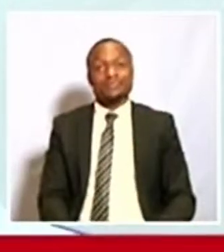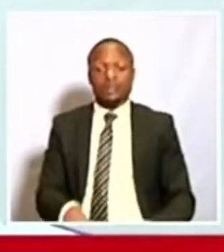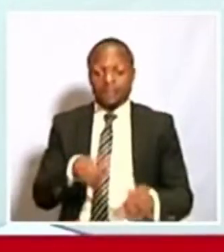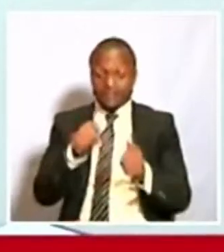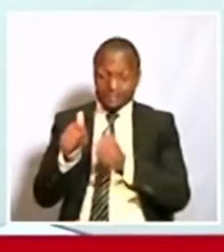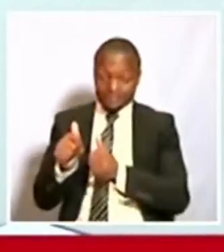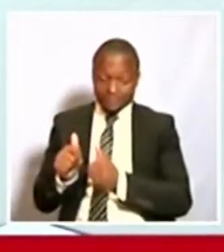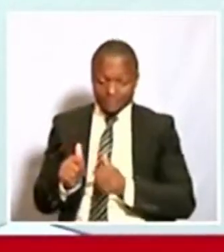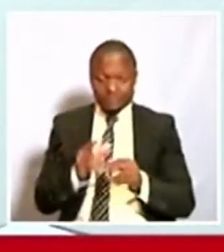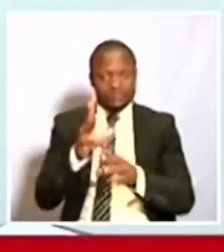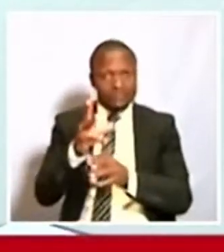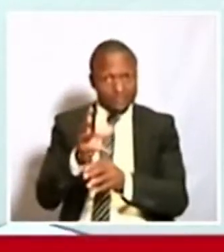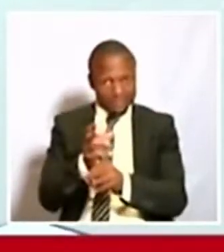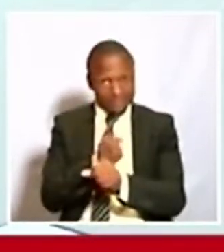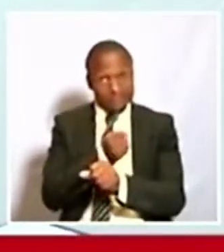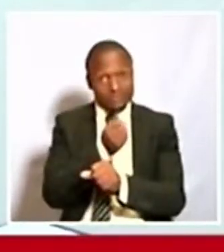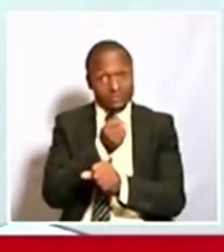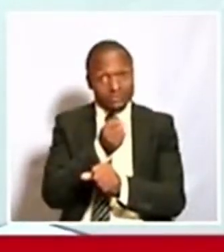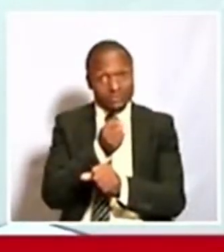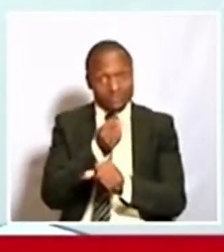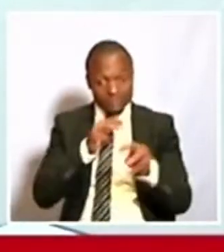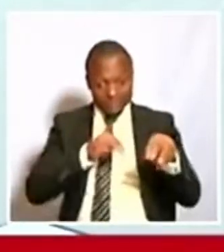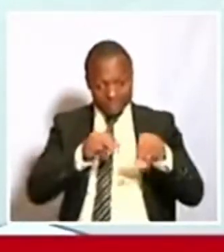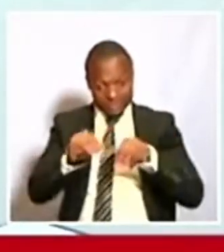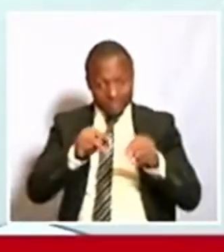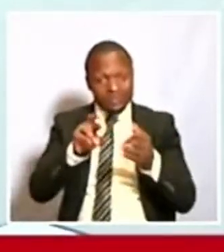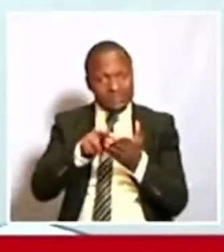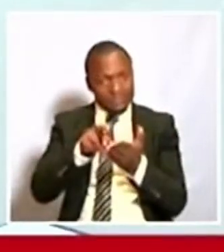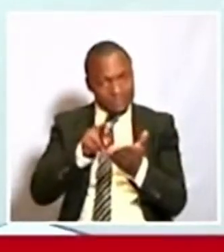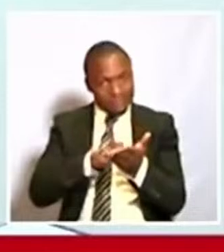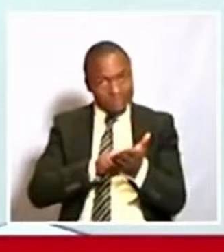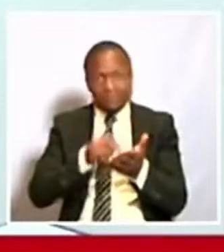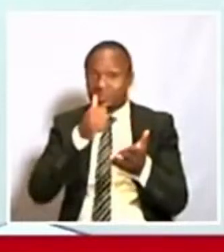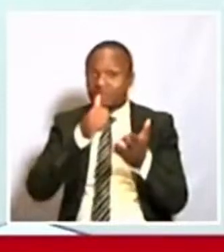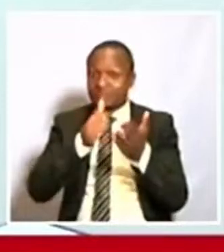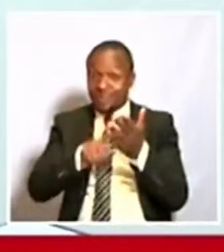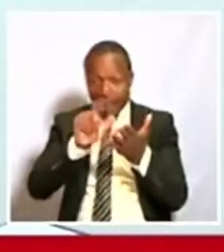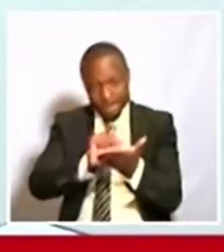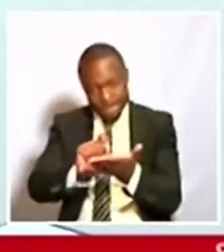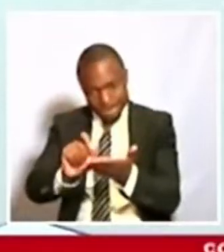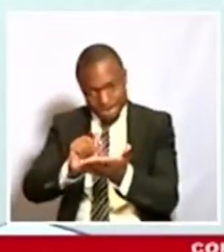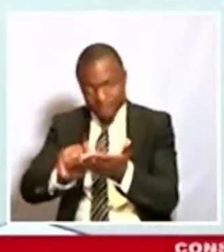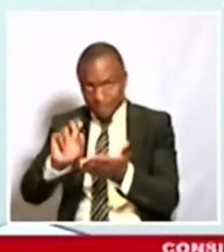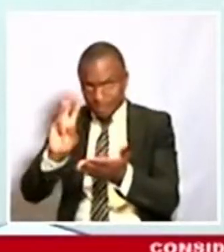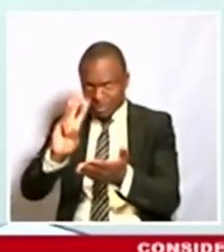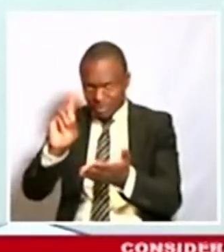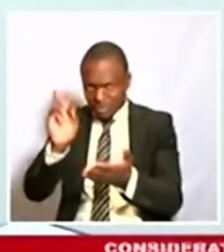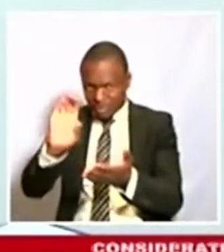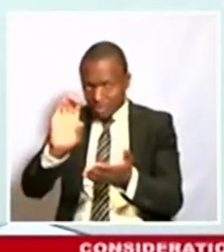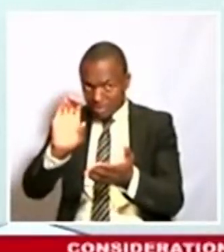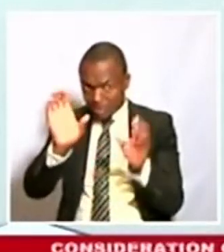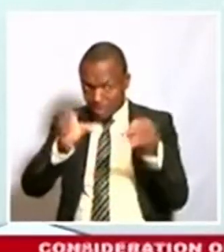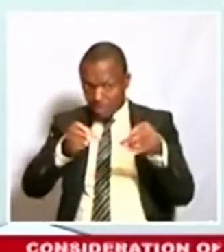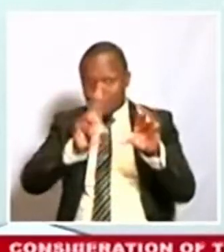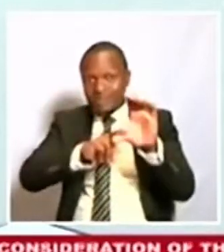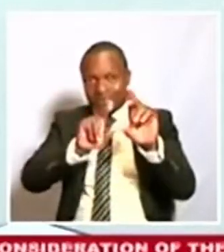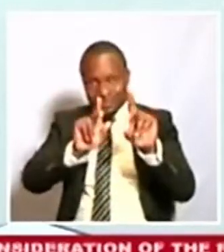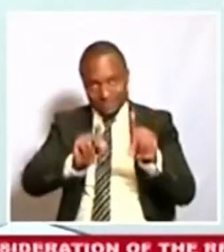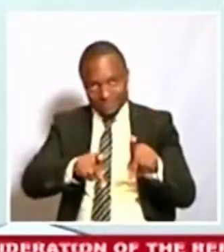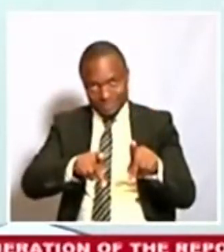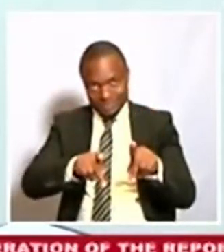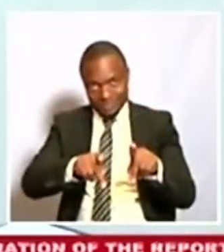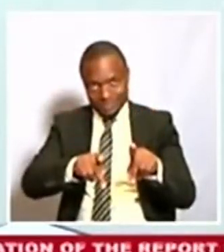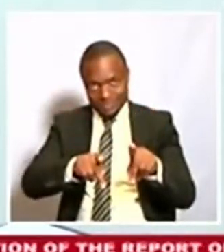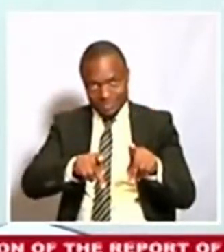Action taken is that management wishes to report that a letter was written to the WDC committee chairperson